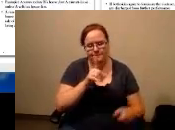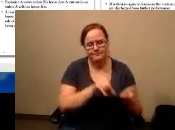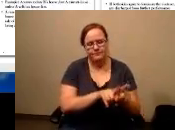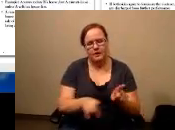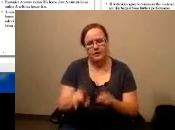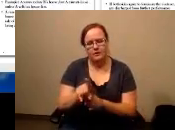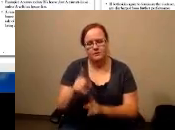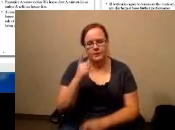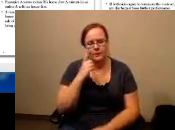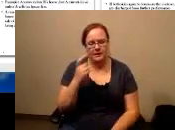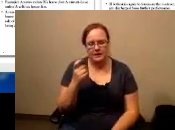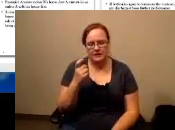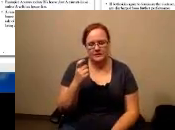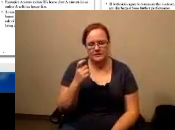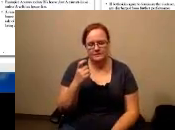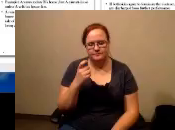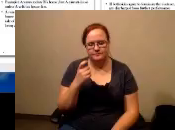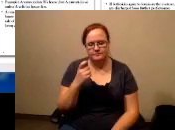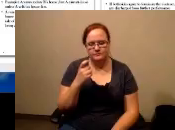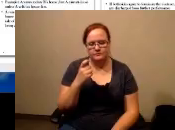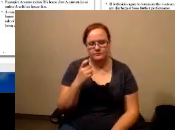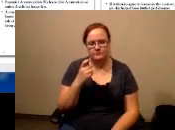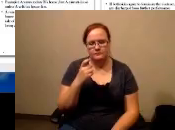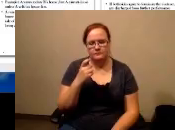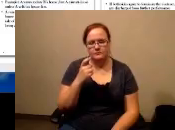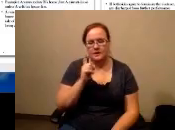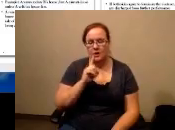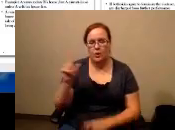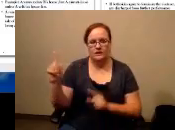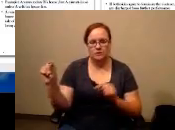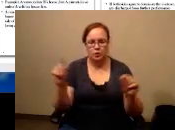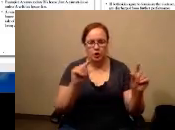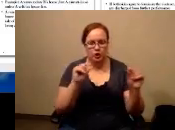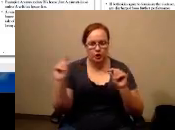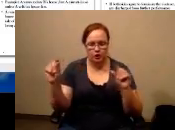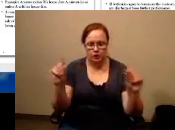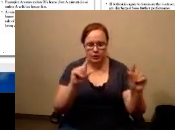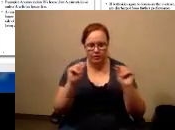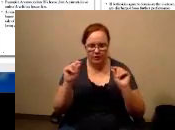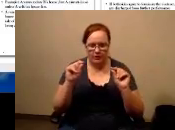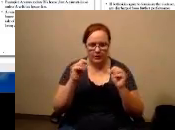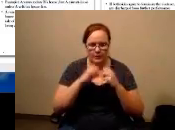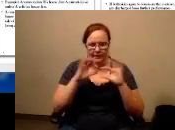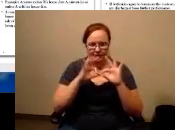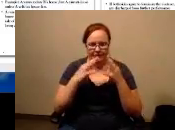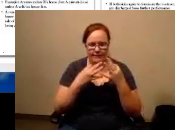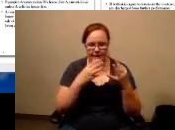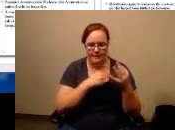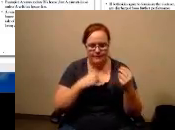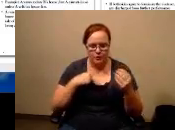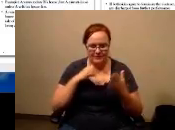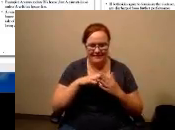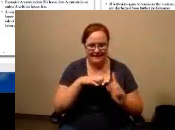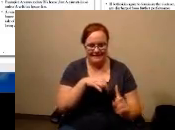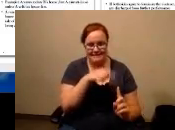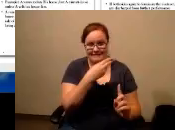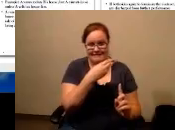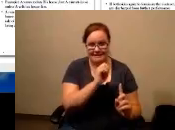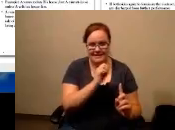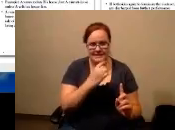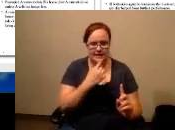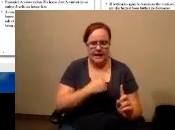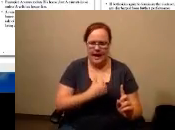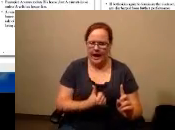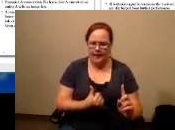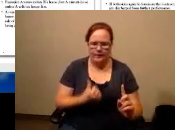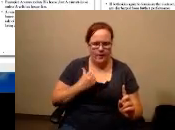because there was word going around the various family members that he had said, I'm not